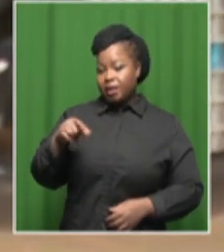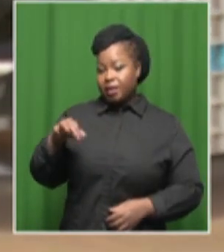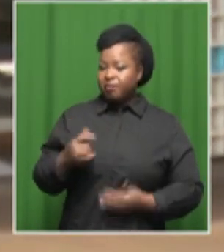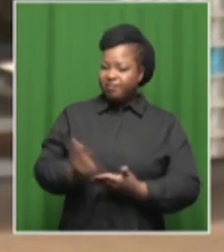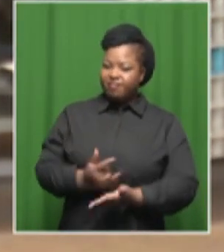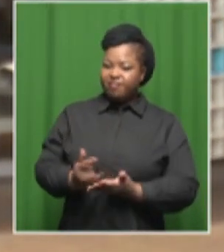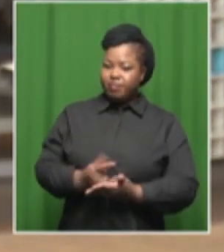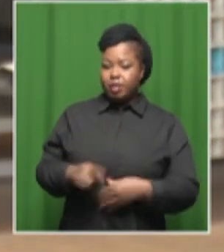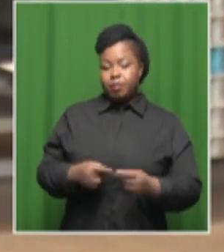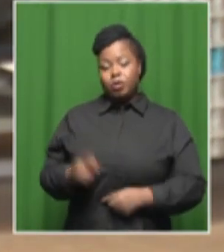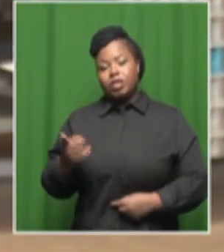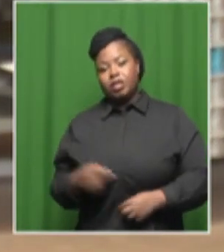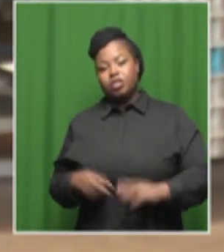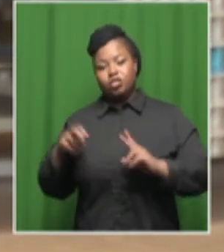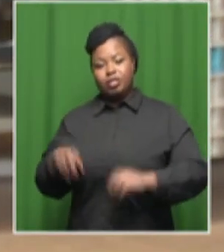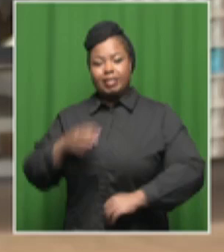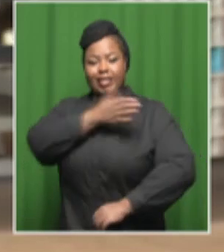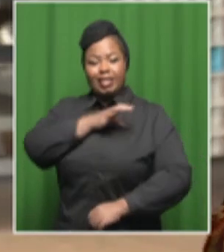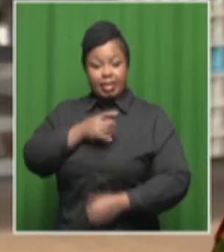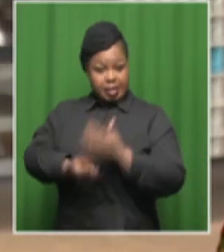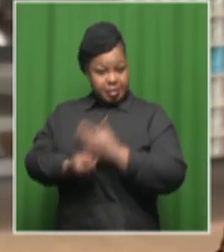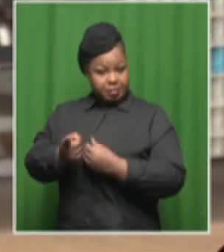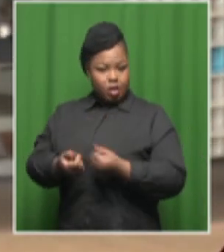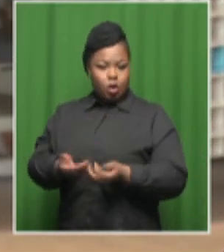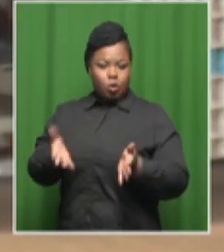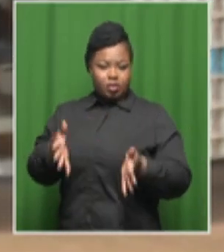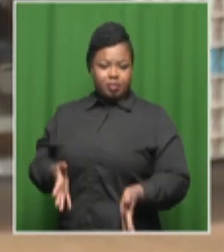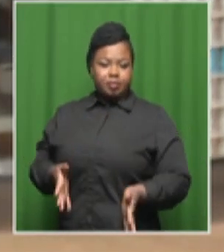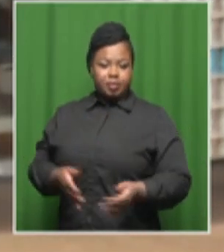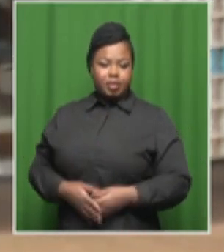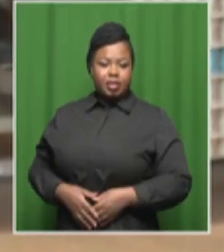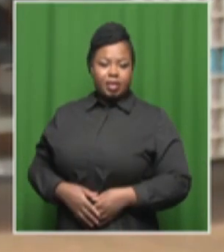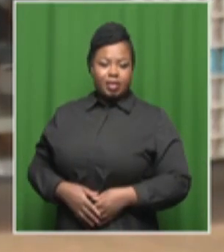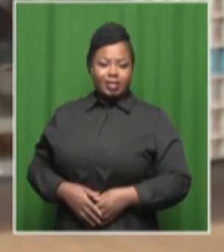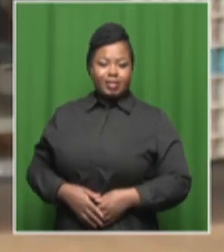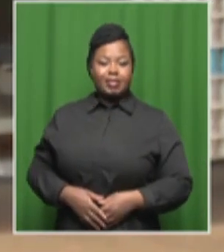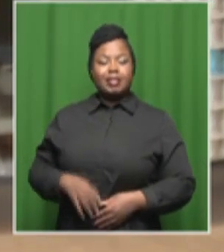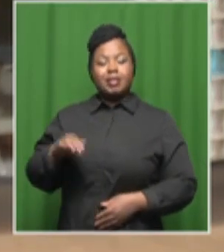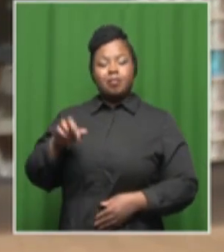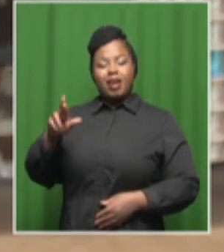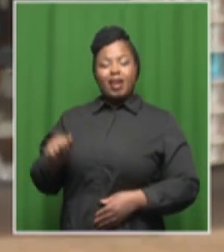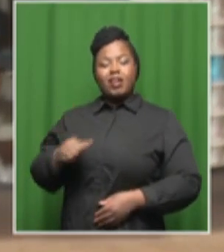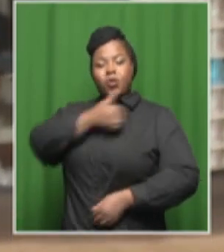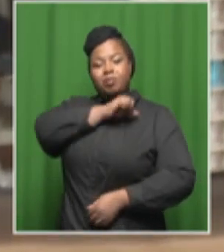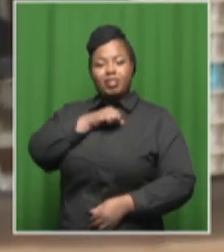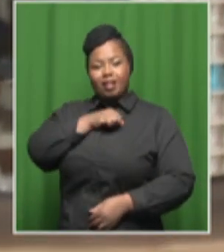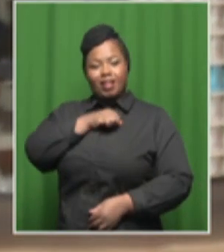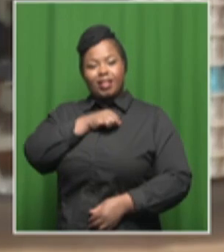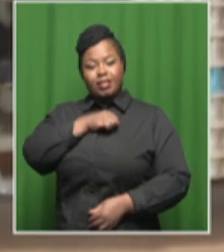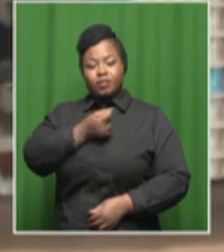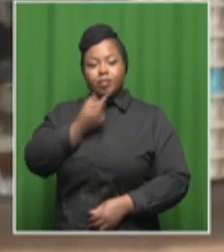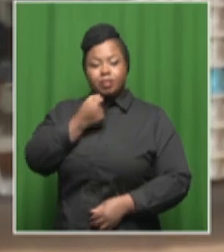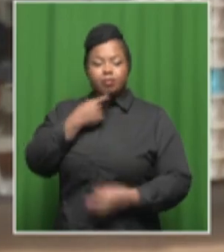about the Oncology Research Clinic, obviously, that had been launched here at the Hani Baragwanath Academic Hospital.